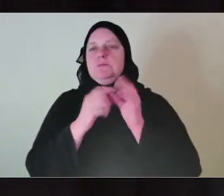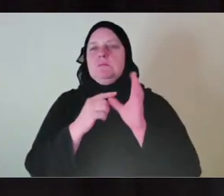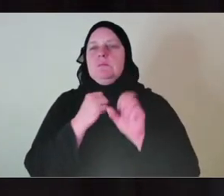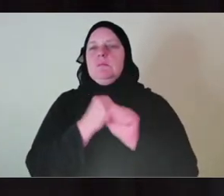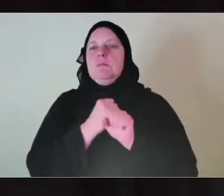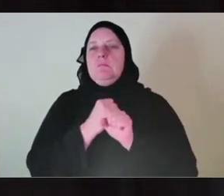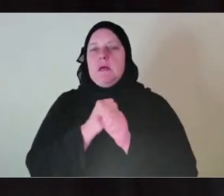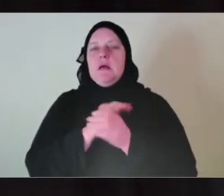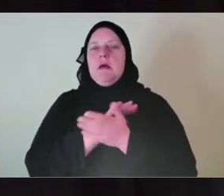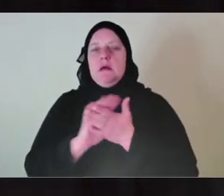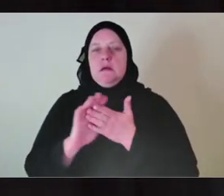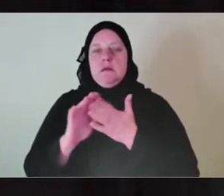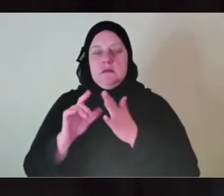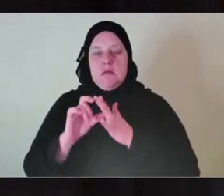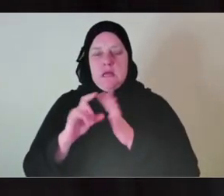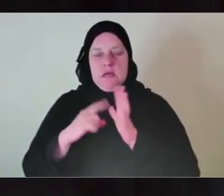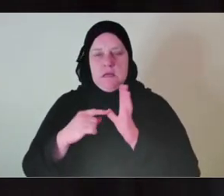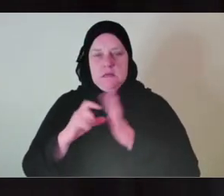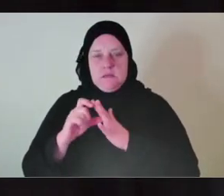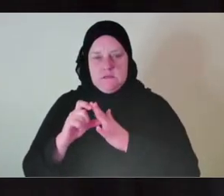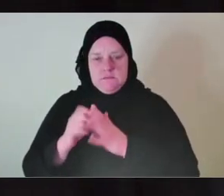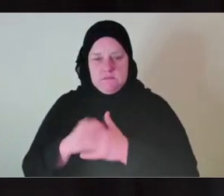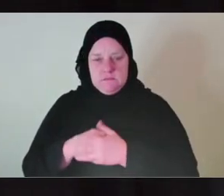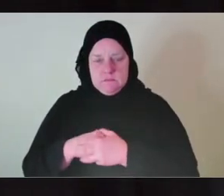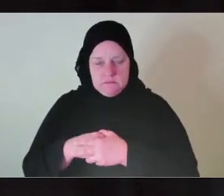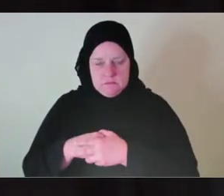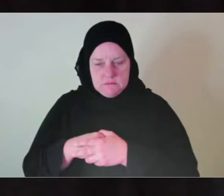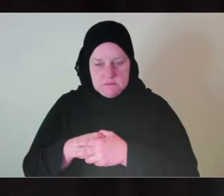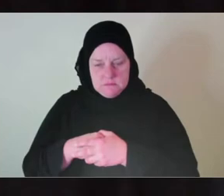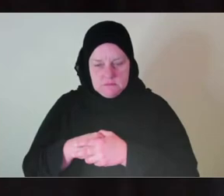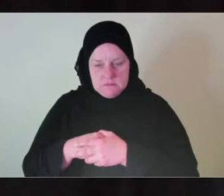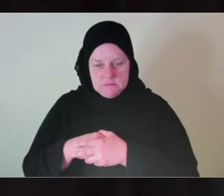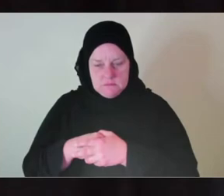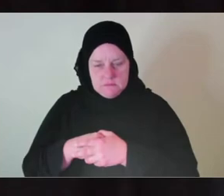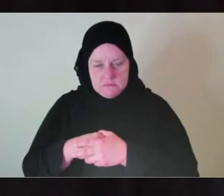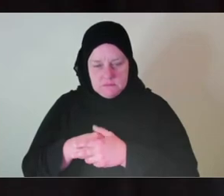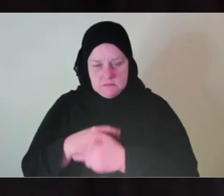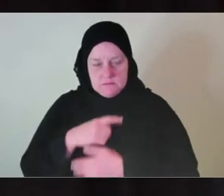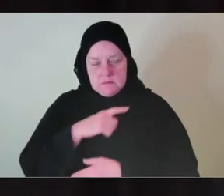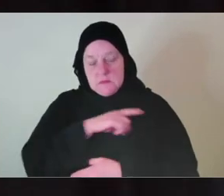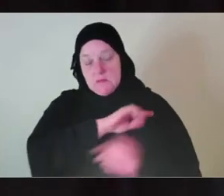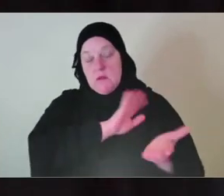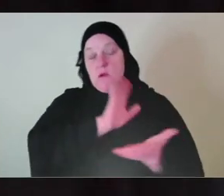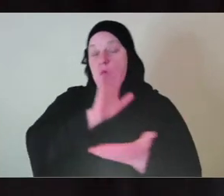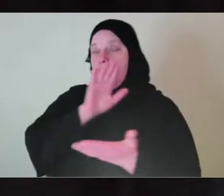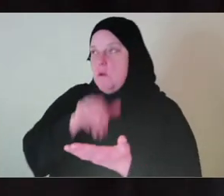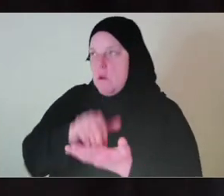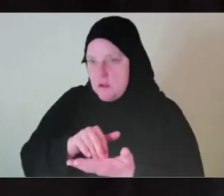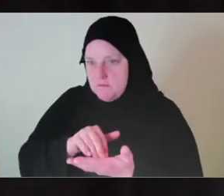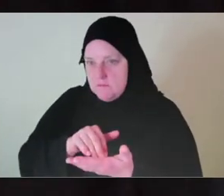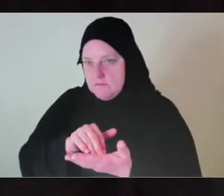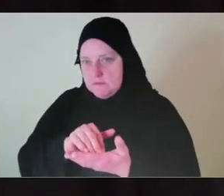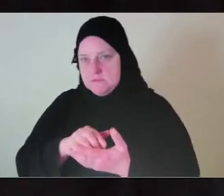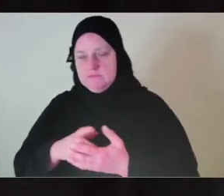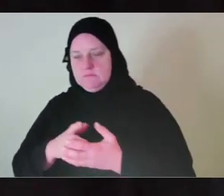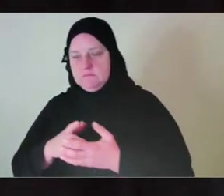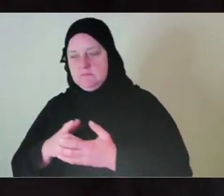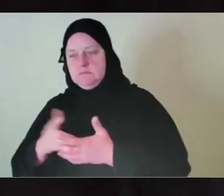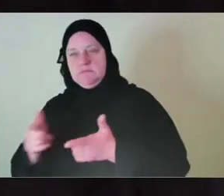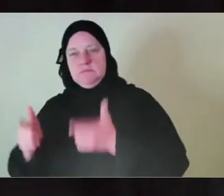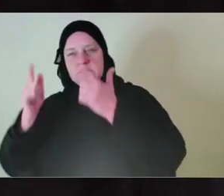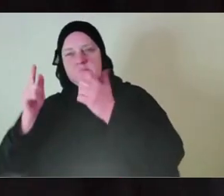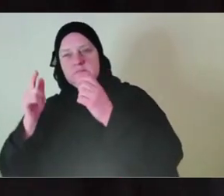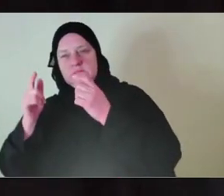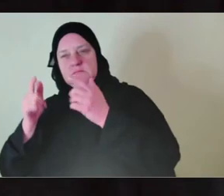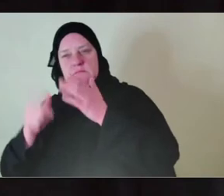Baghdad, the tyrant Mu'tasim placed him under a house arrest and restricted his movements